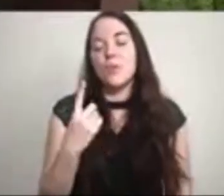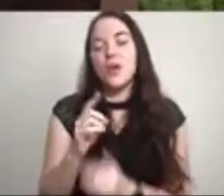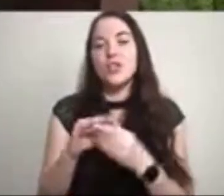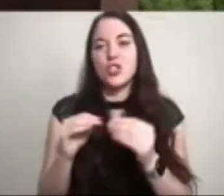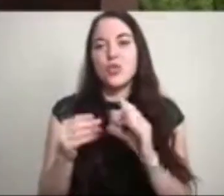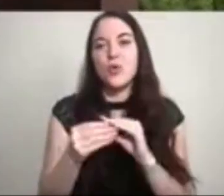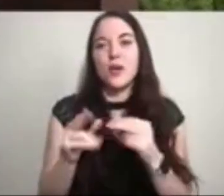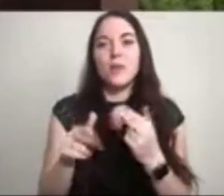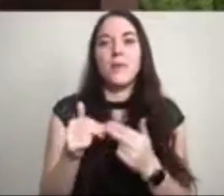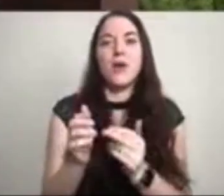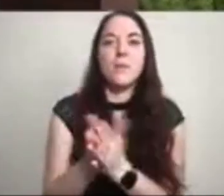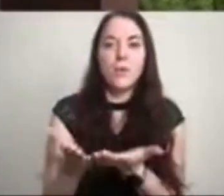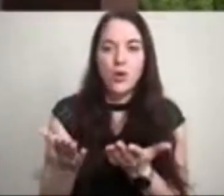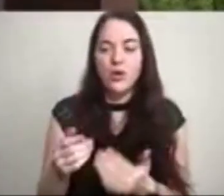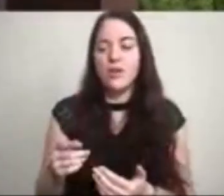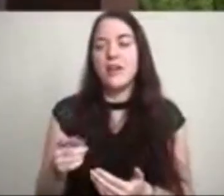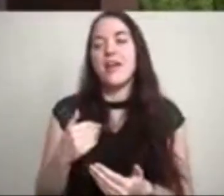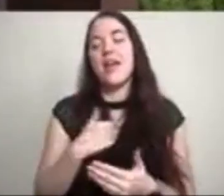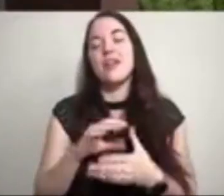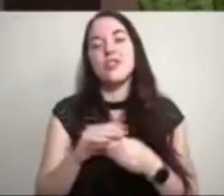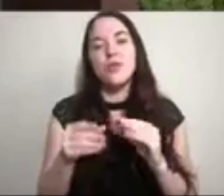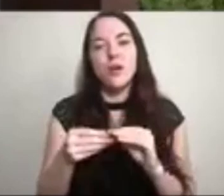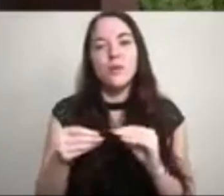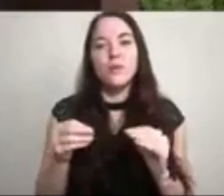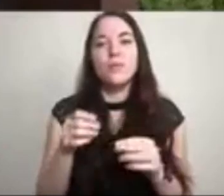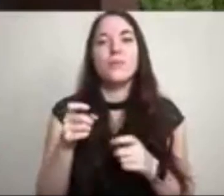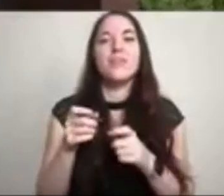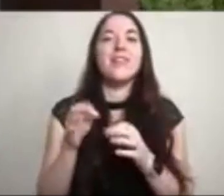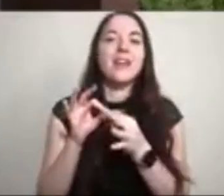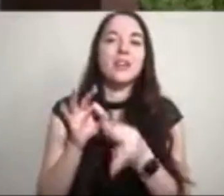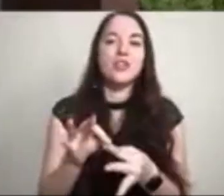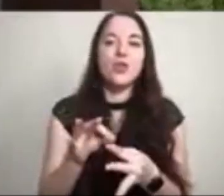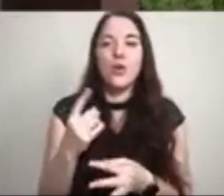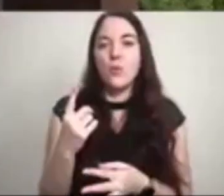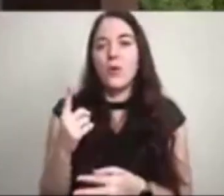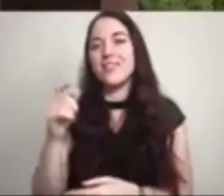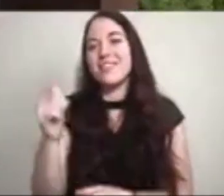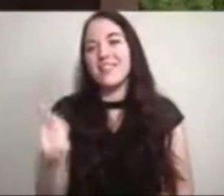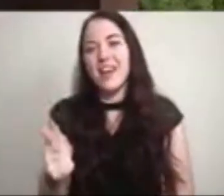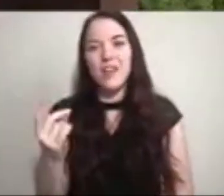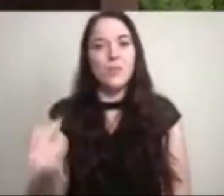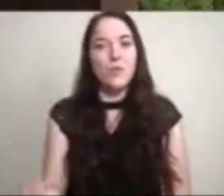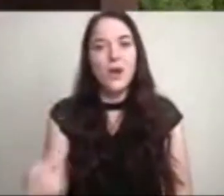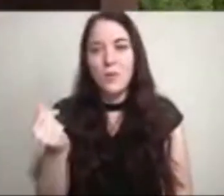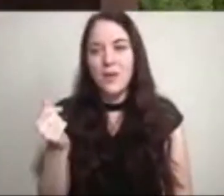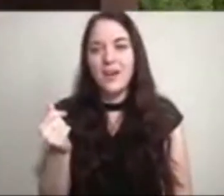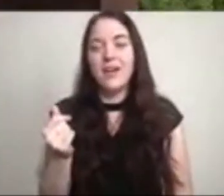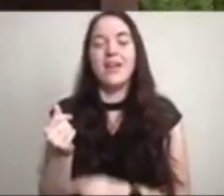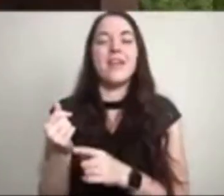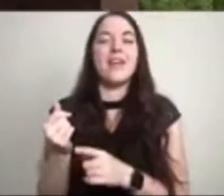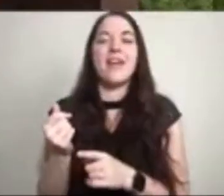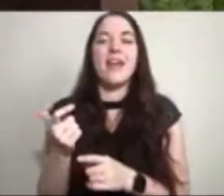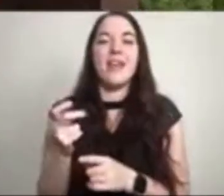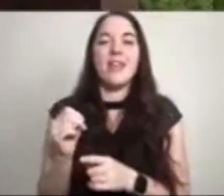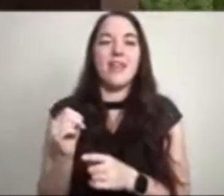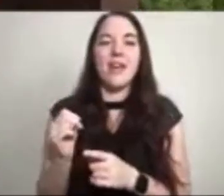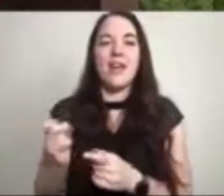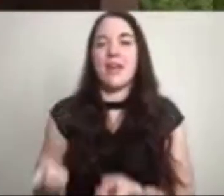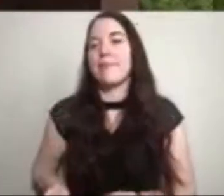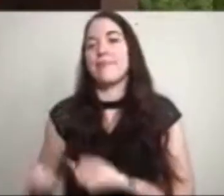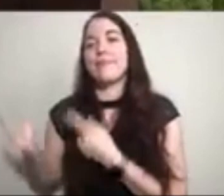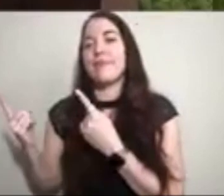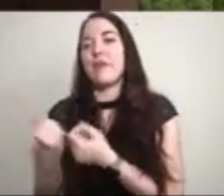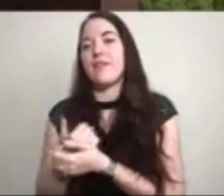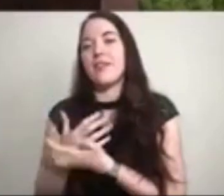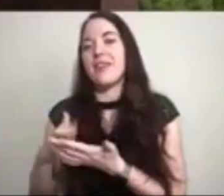and one tithed a dime right away and then blew the rest. And the other child went on a spree and then tithed the last